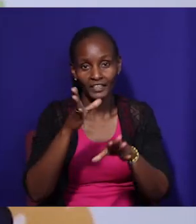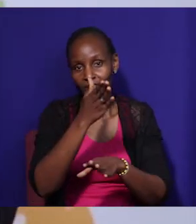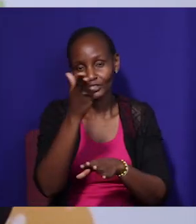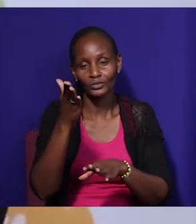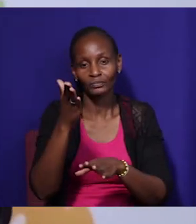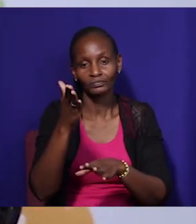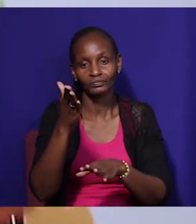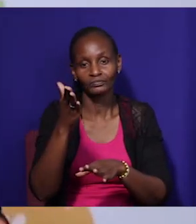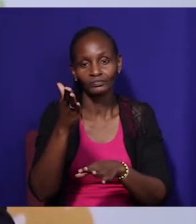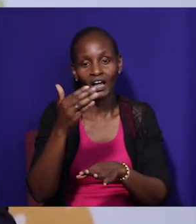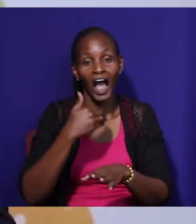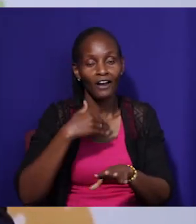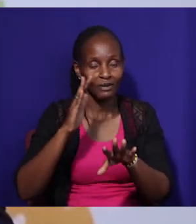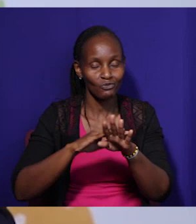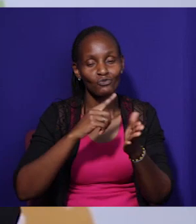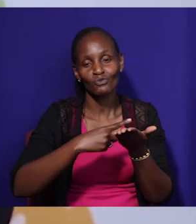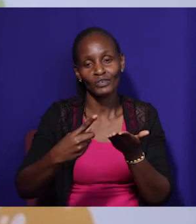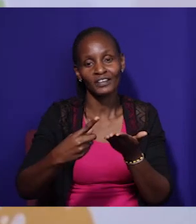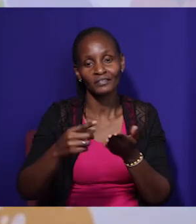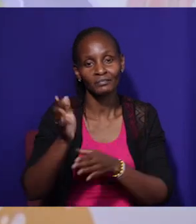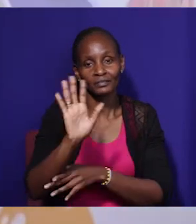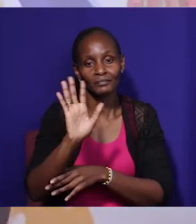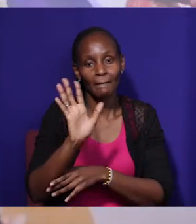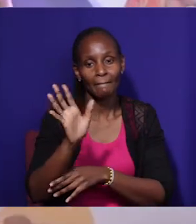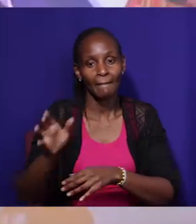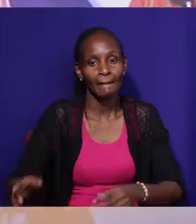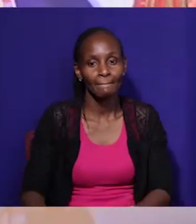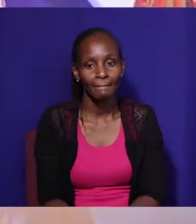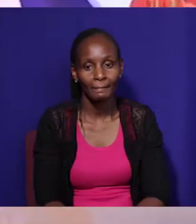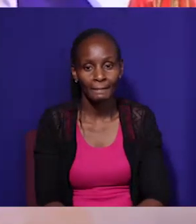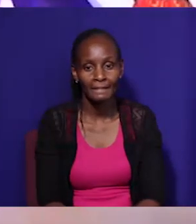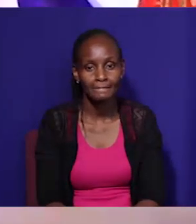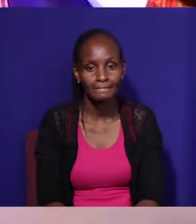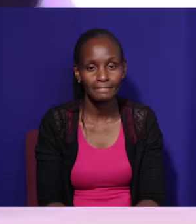much and have a lovely week. Bye.